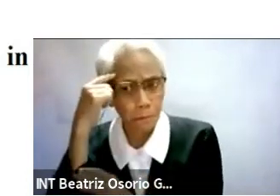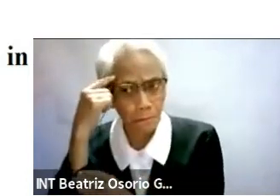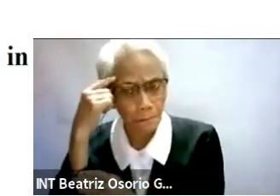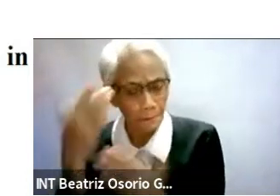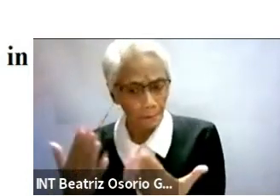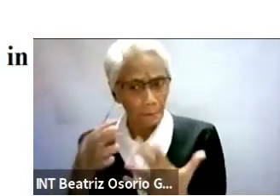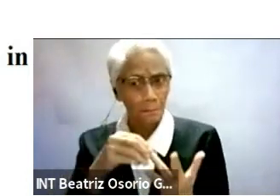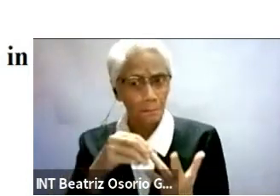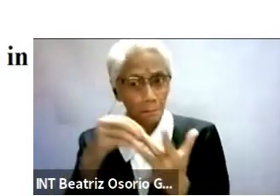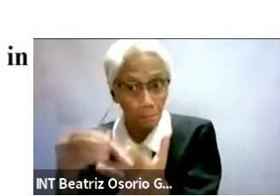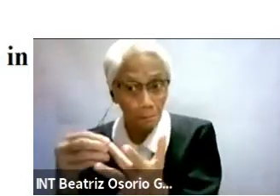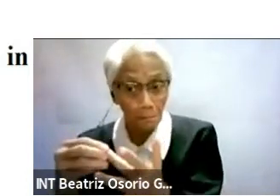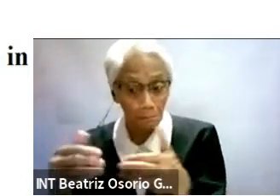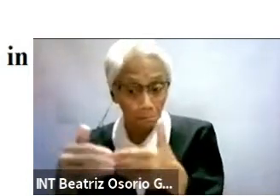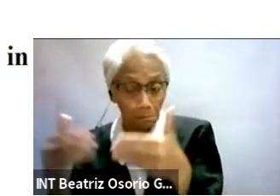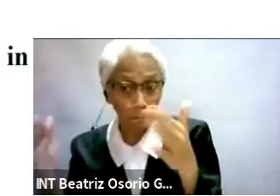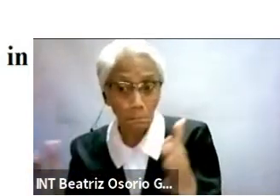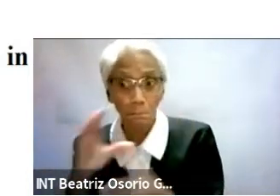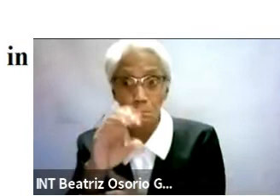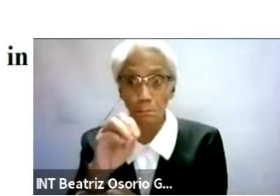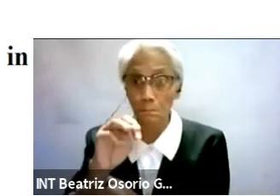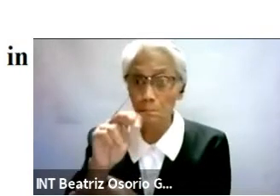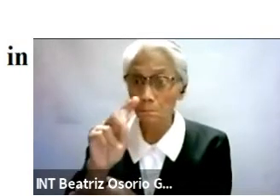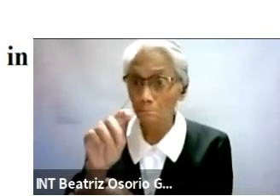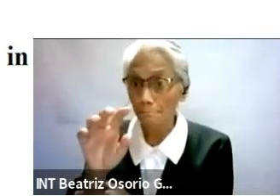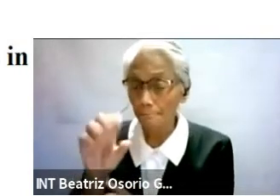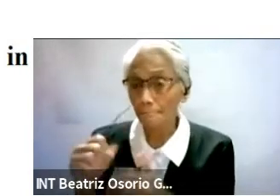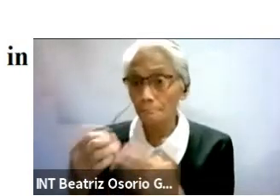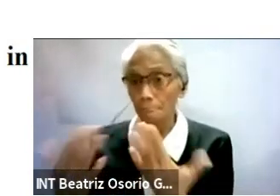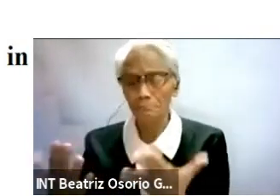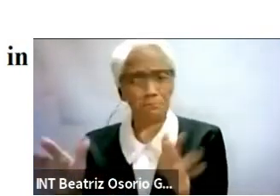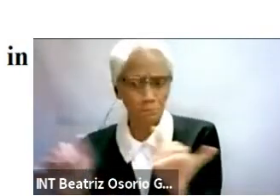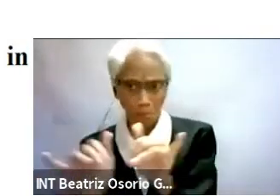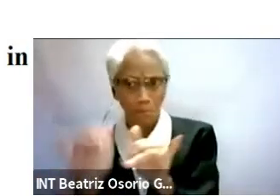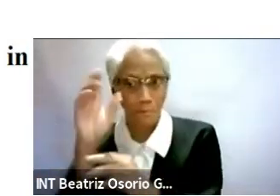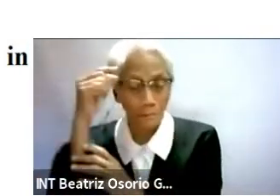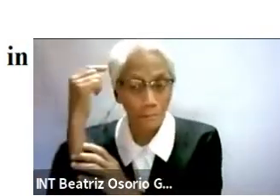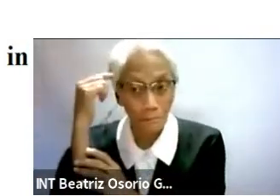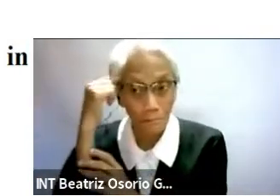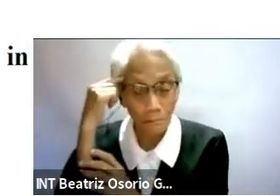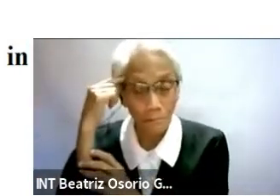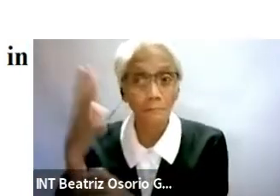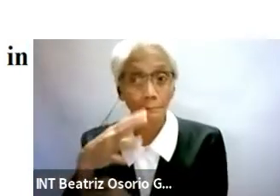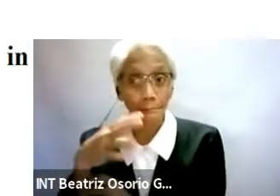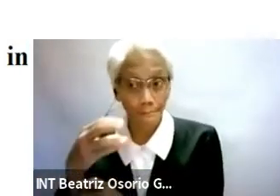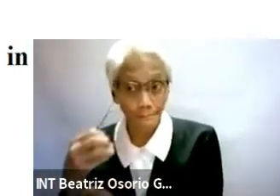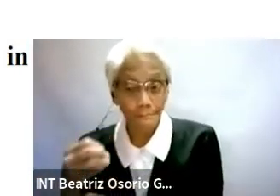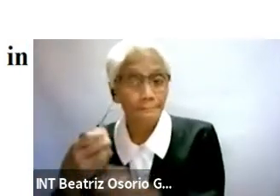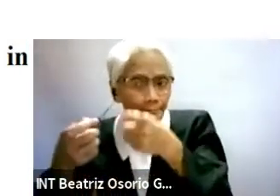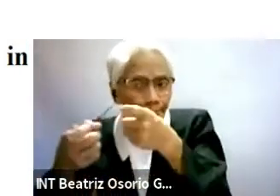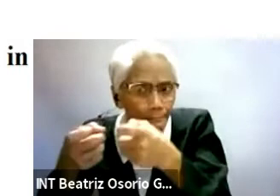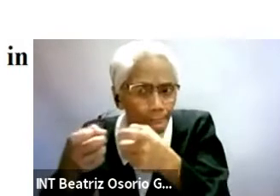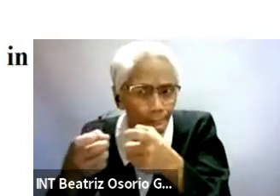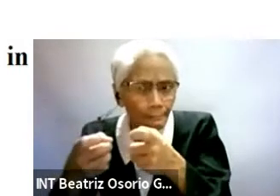particular general comment depends on how governments evolve and generate regulatory